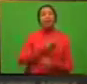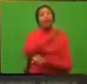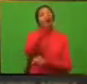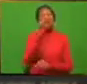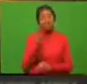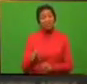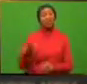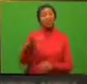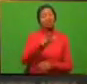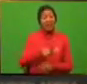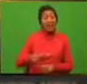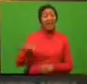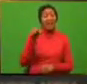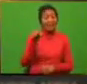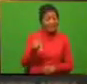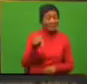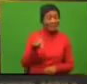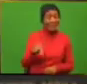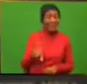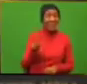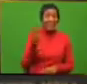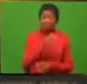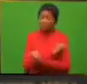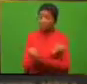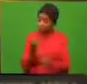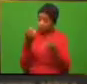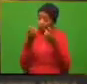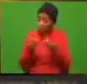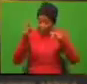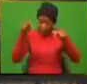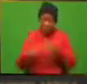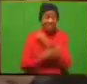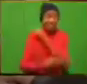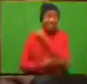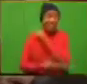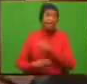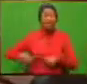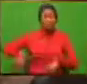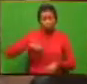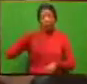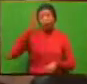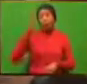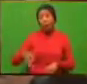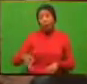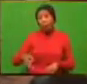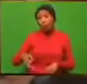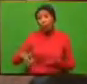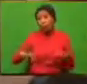As long as the question of land is not being addressed in this country,